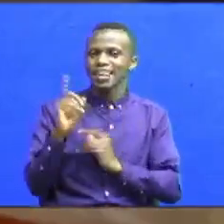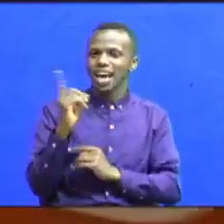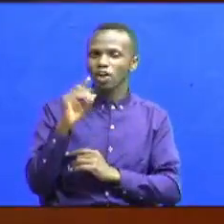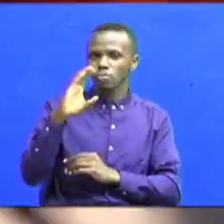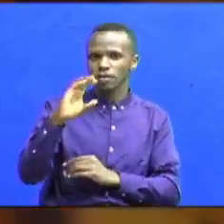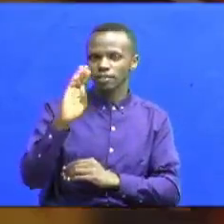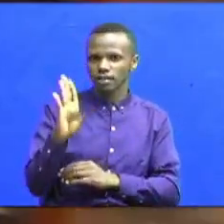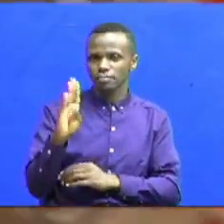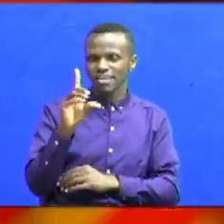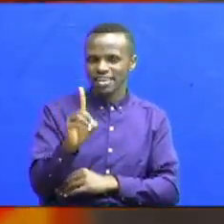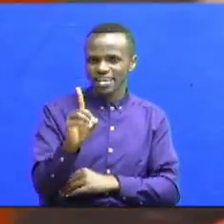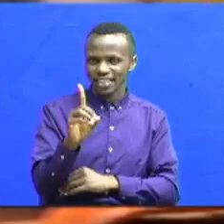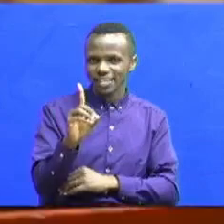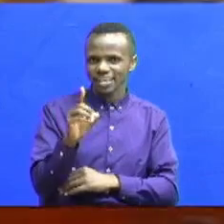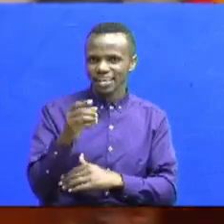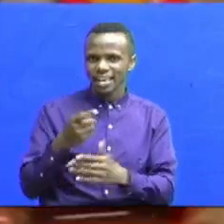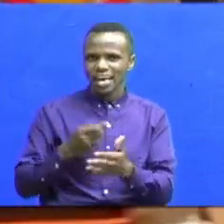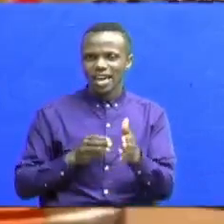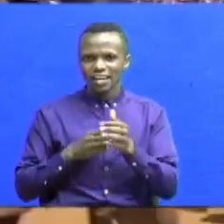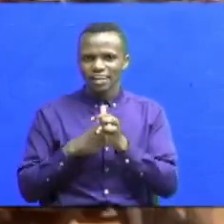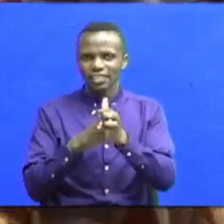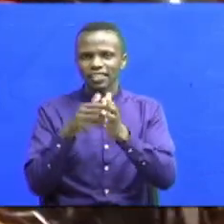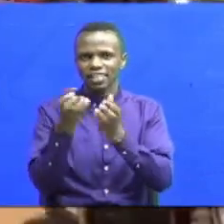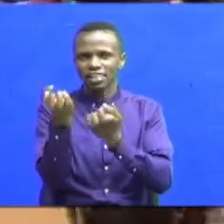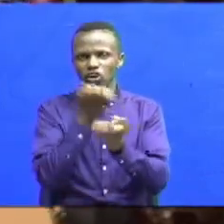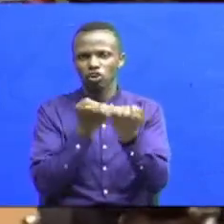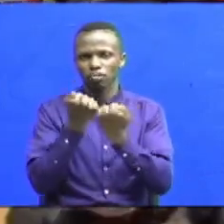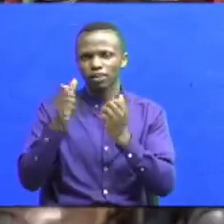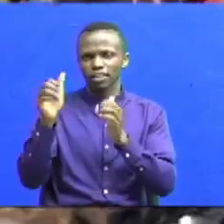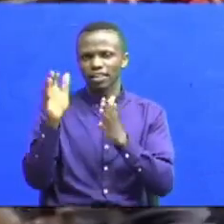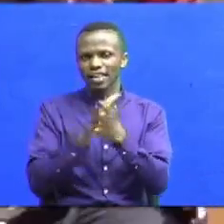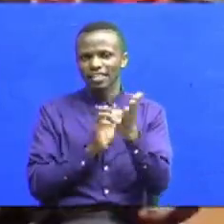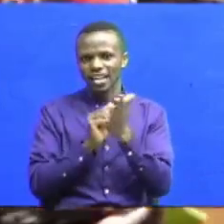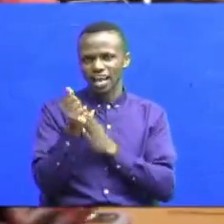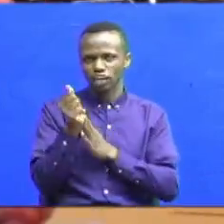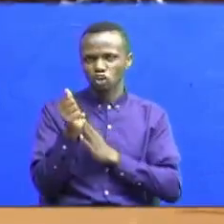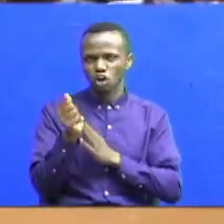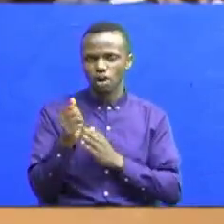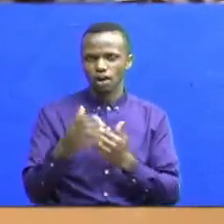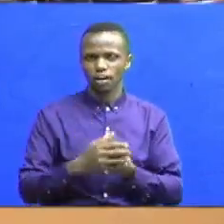may lead to an economic contraction. Hillary Kabila, GBS News.